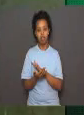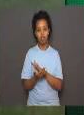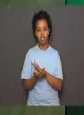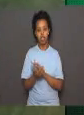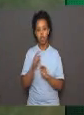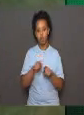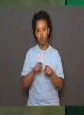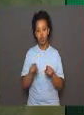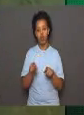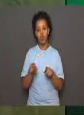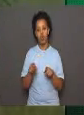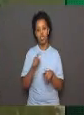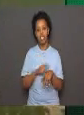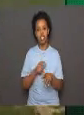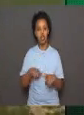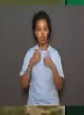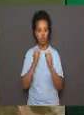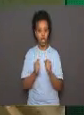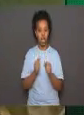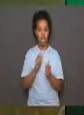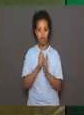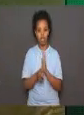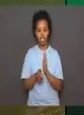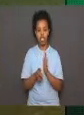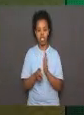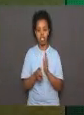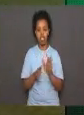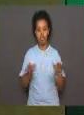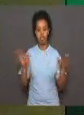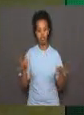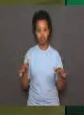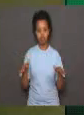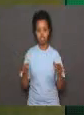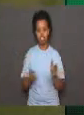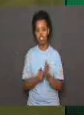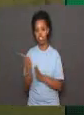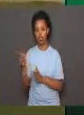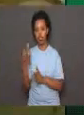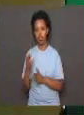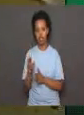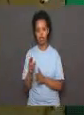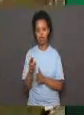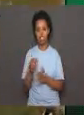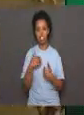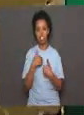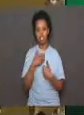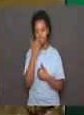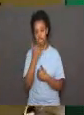as when birds migrate or when animals hibernate.